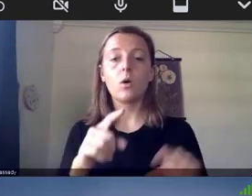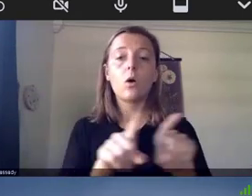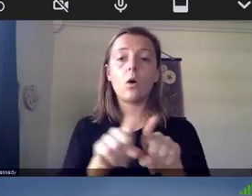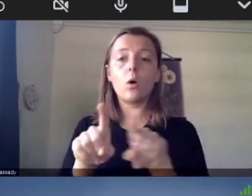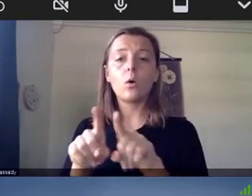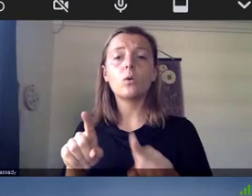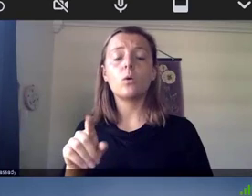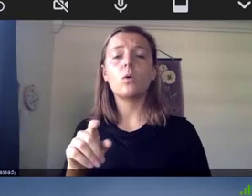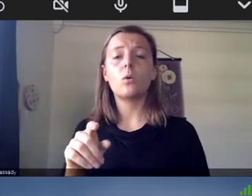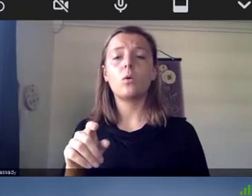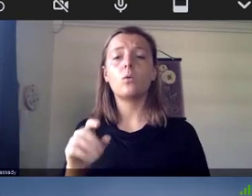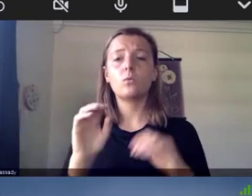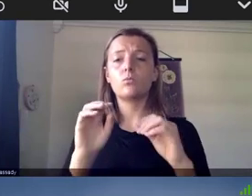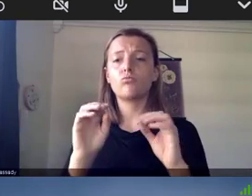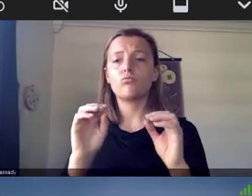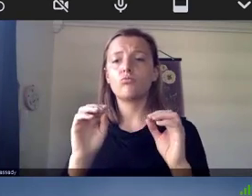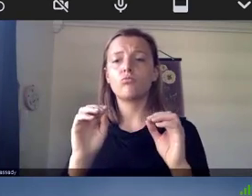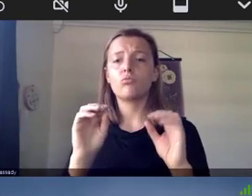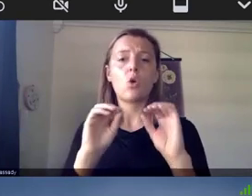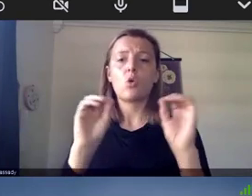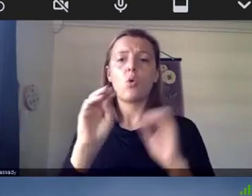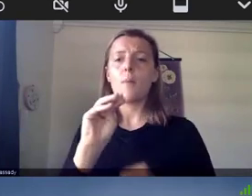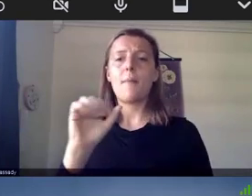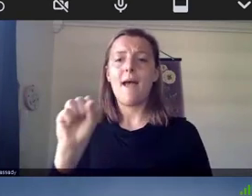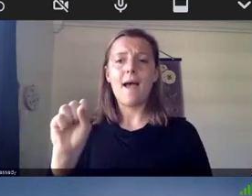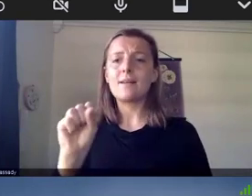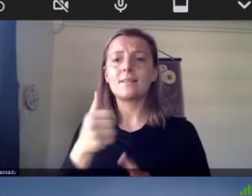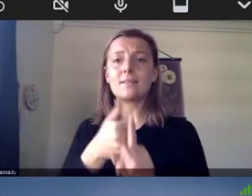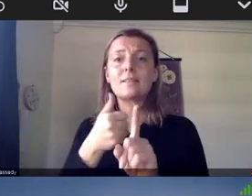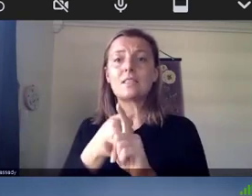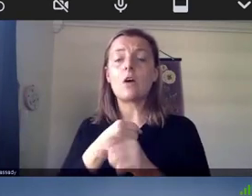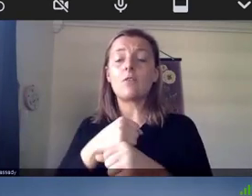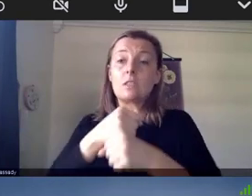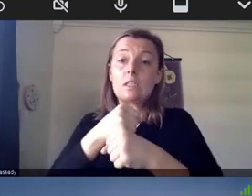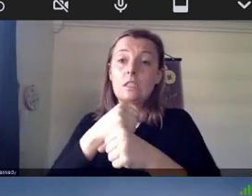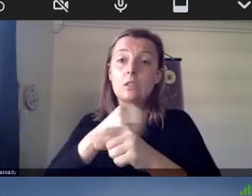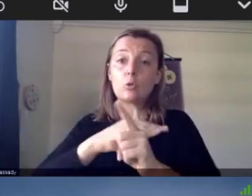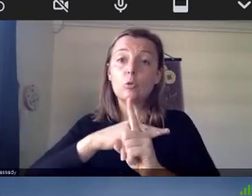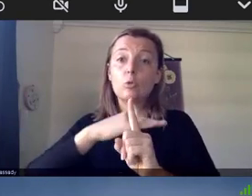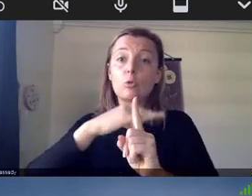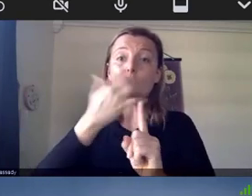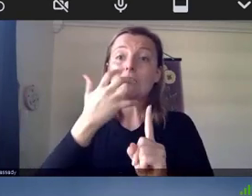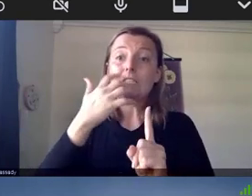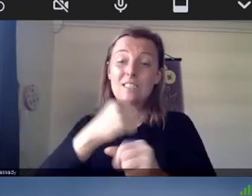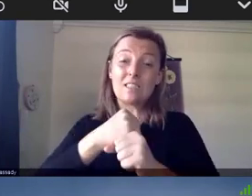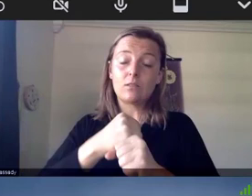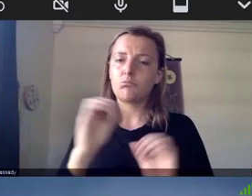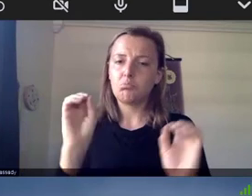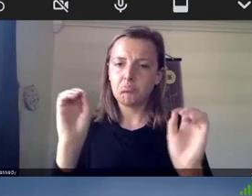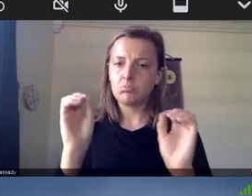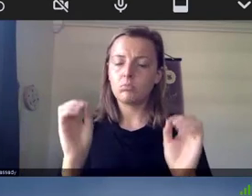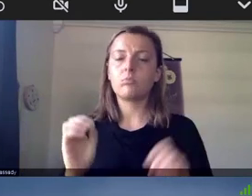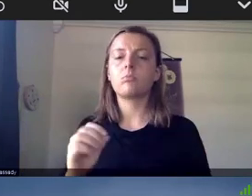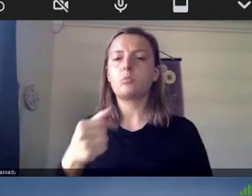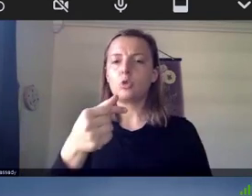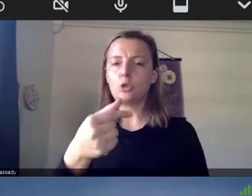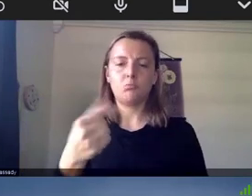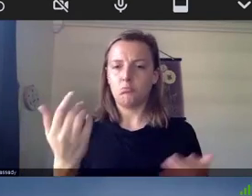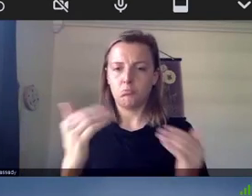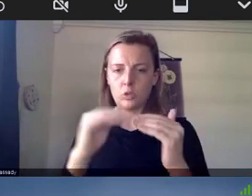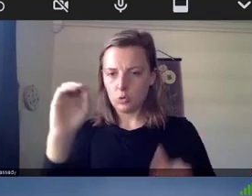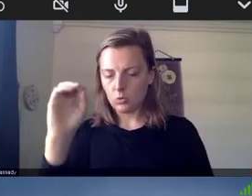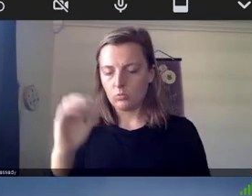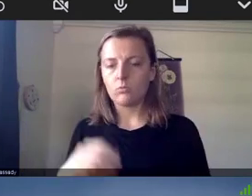heat. So we have no, those two terms go to zero, which makes our mass balance or our energy